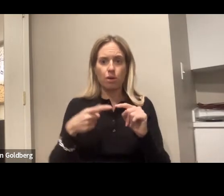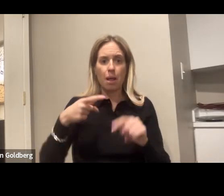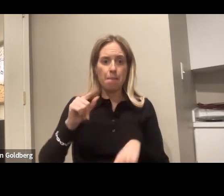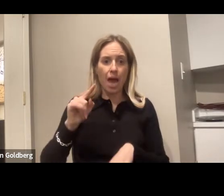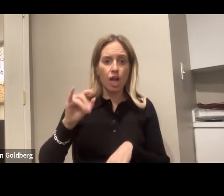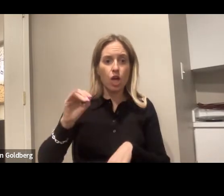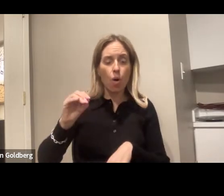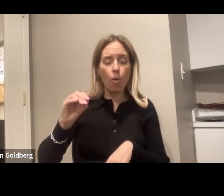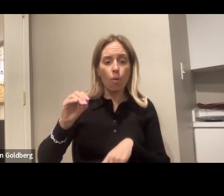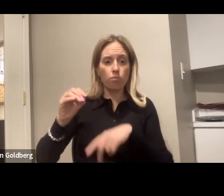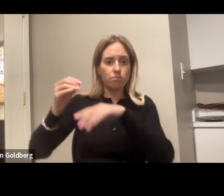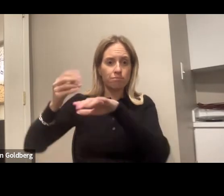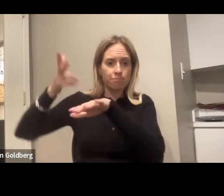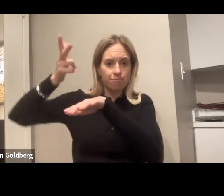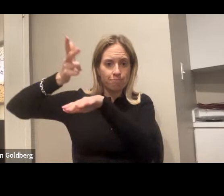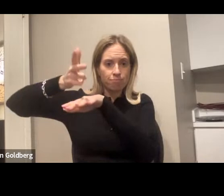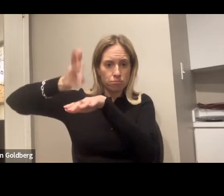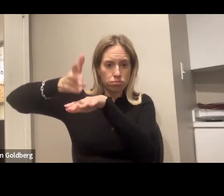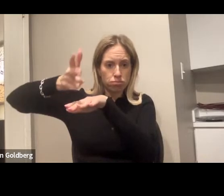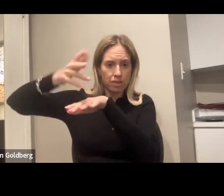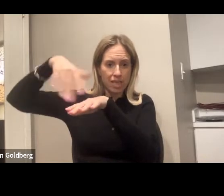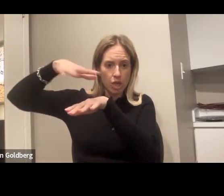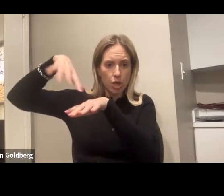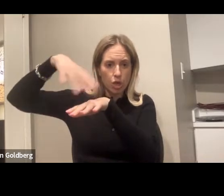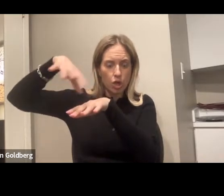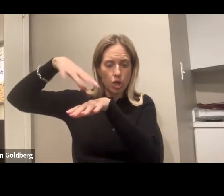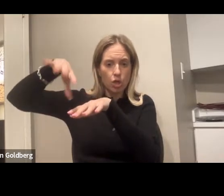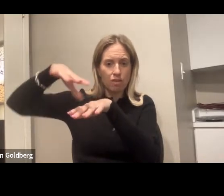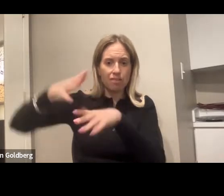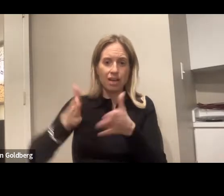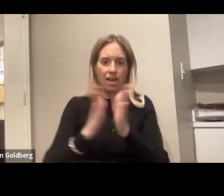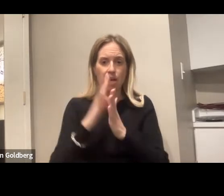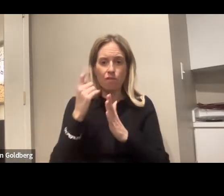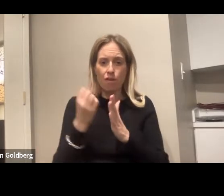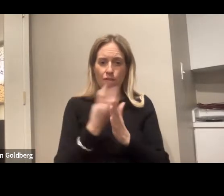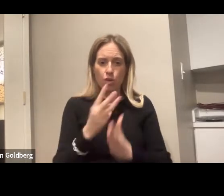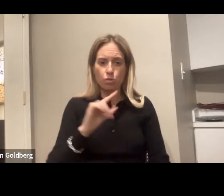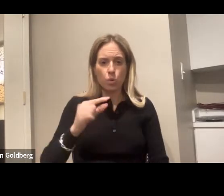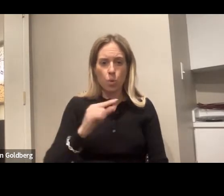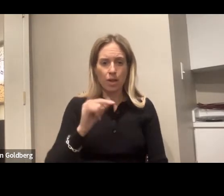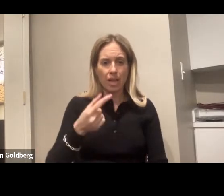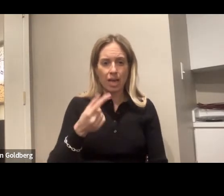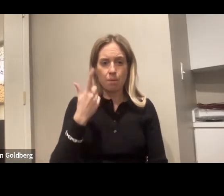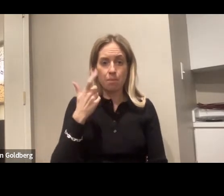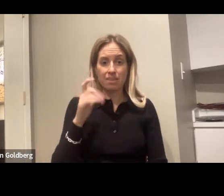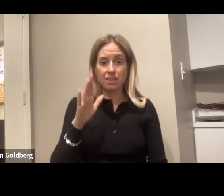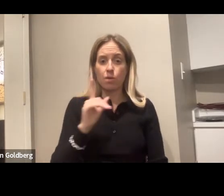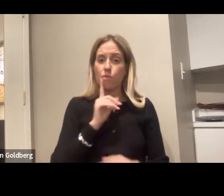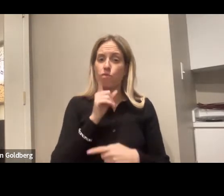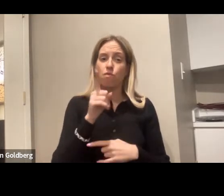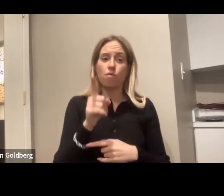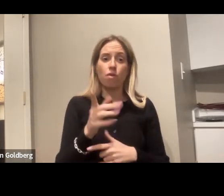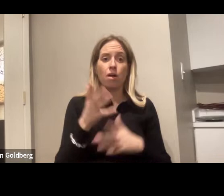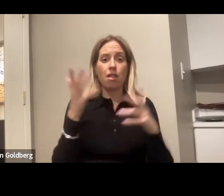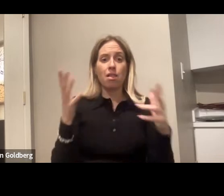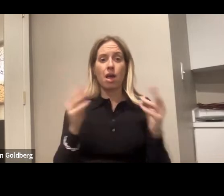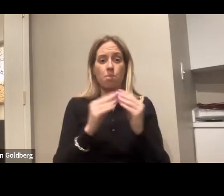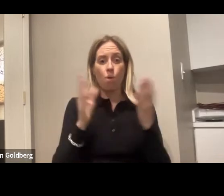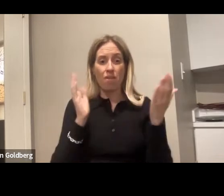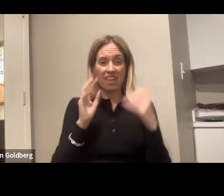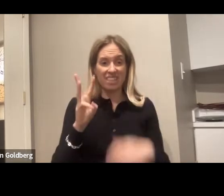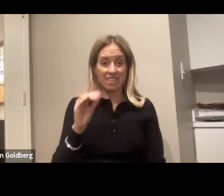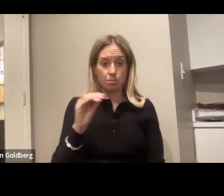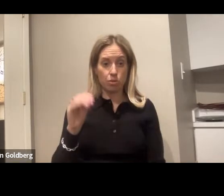top of an accessory building in the city. So they're asking for a few zoning reliefs. They were also asking because they were far, far exceeding the 60% lot